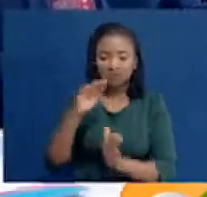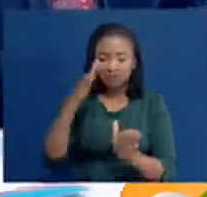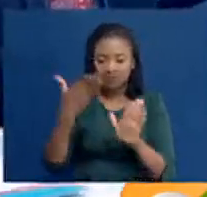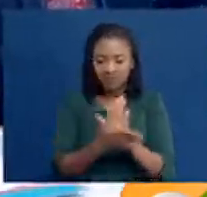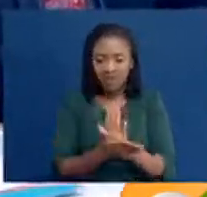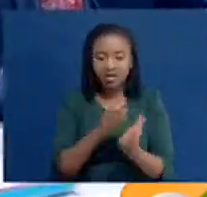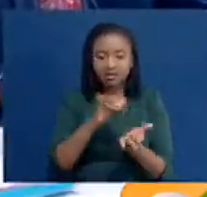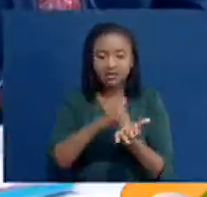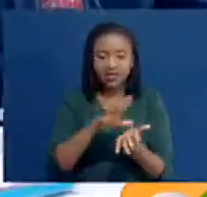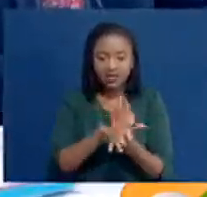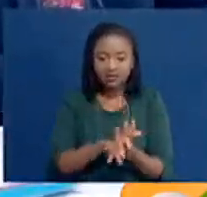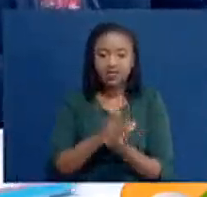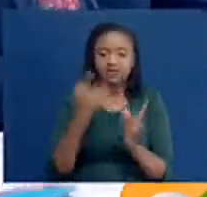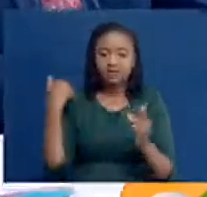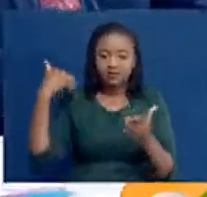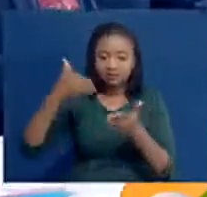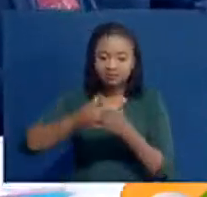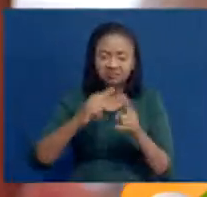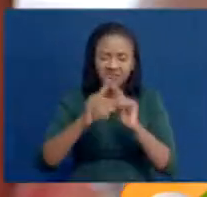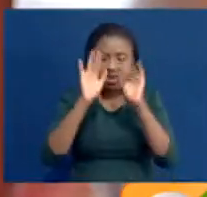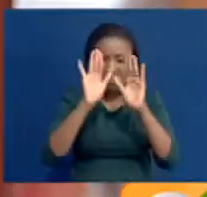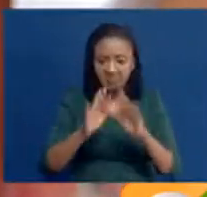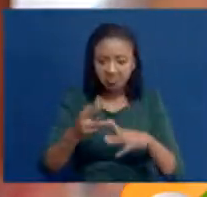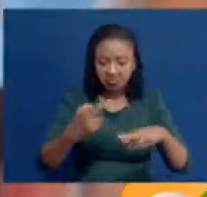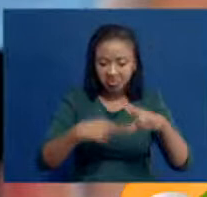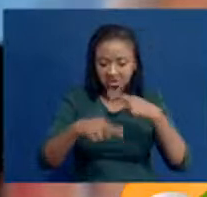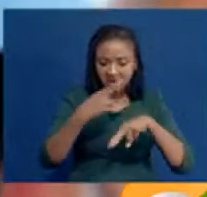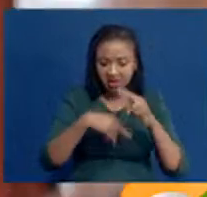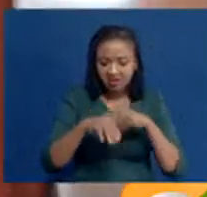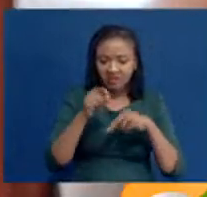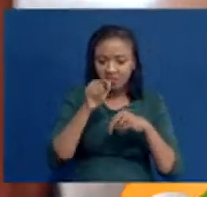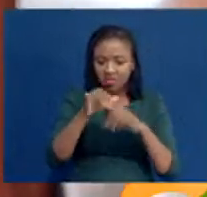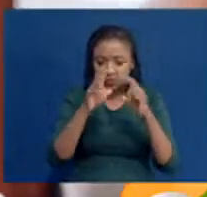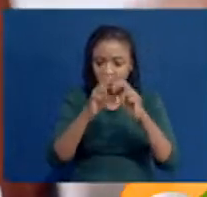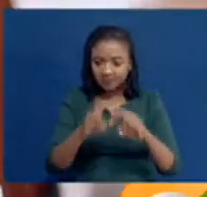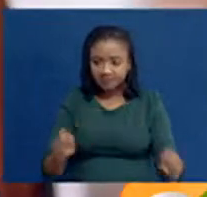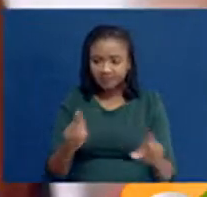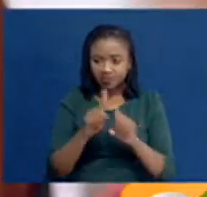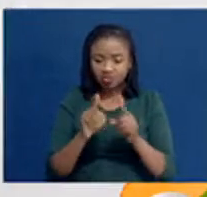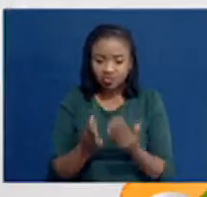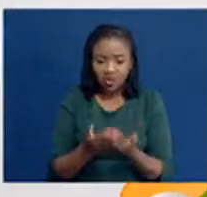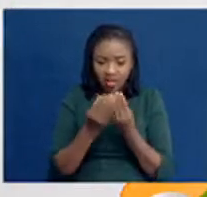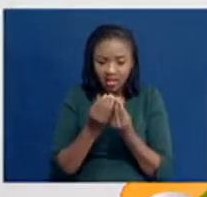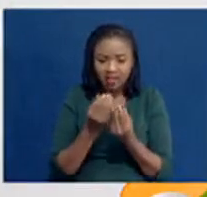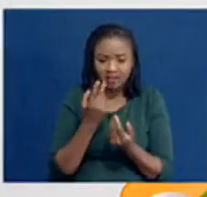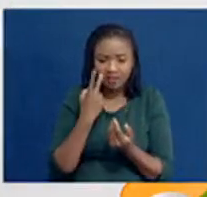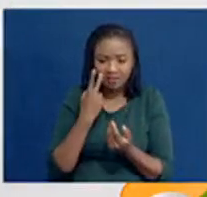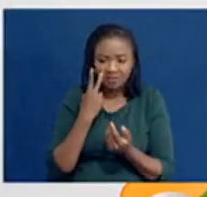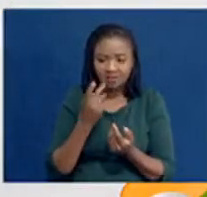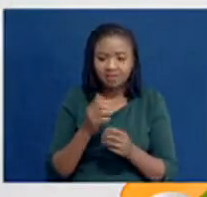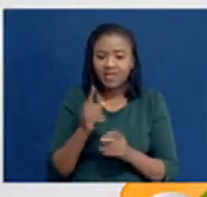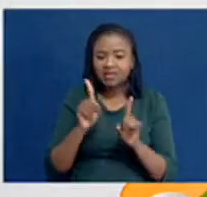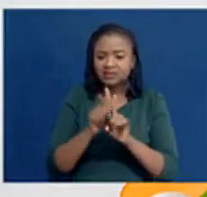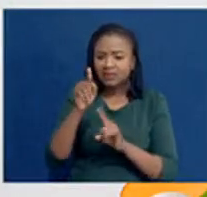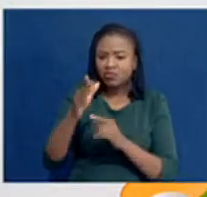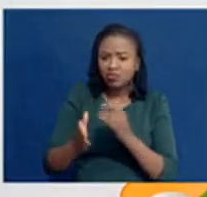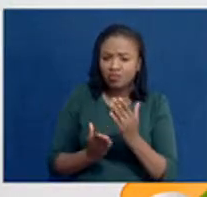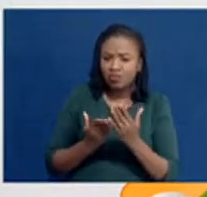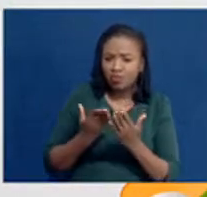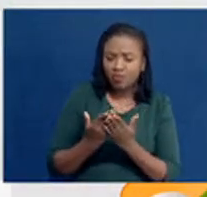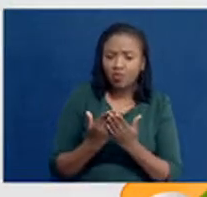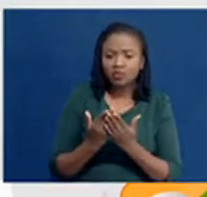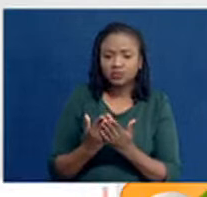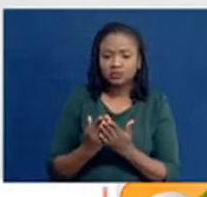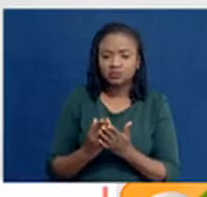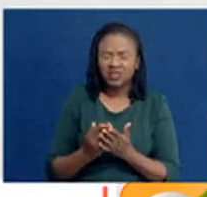there was still sufficient time to review the server and clear the air over the integrity of the election. You have proposed a